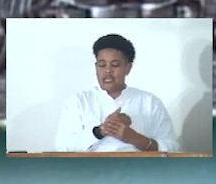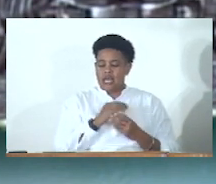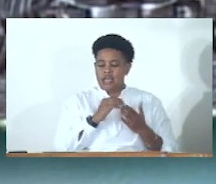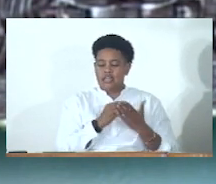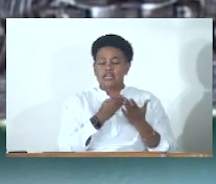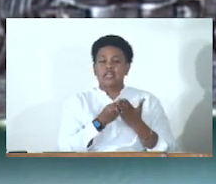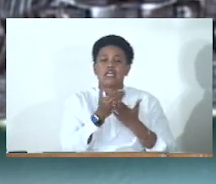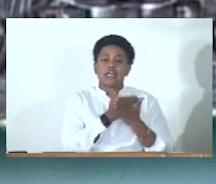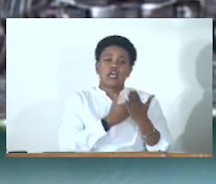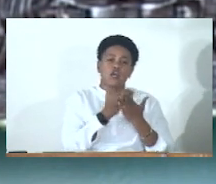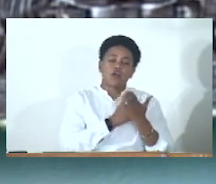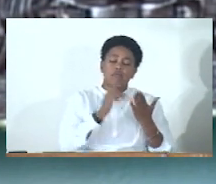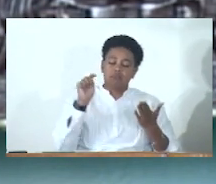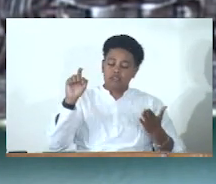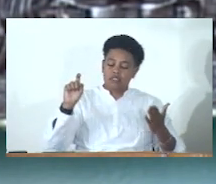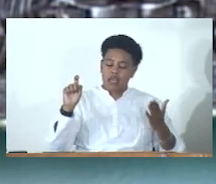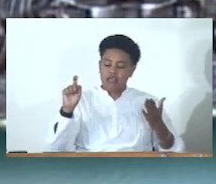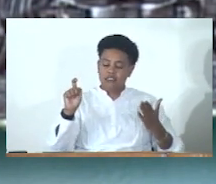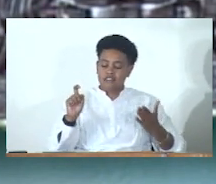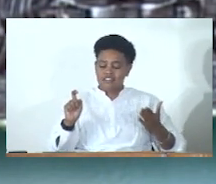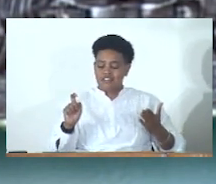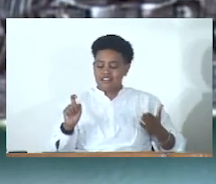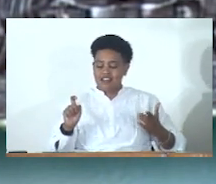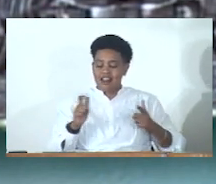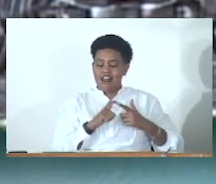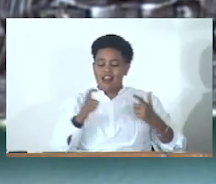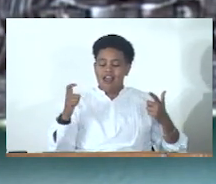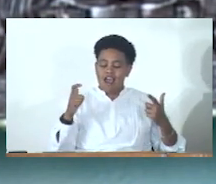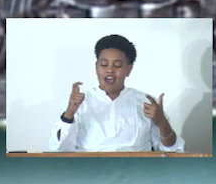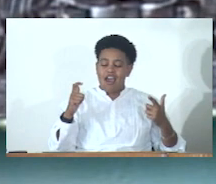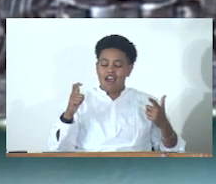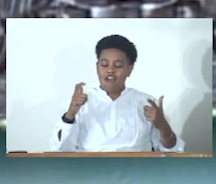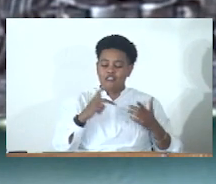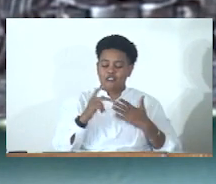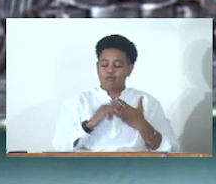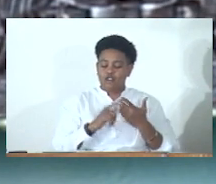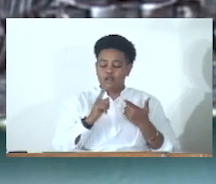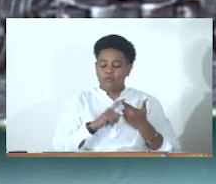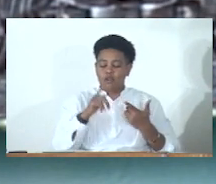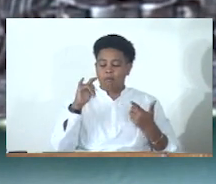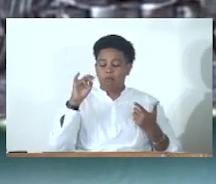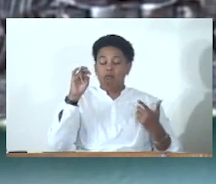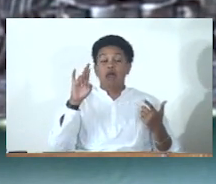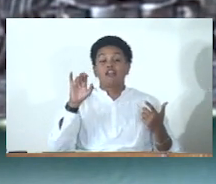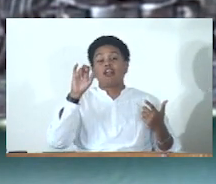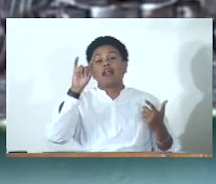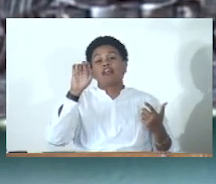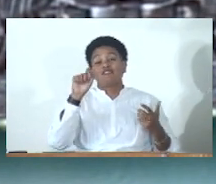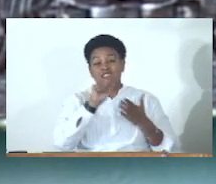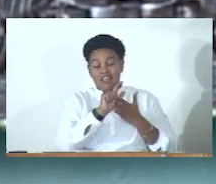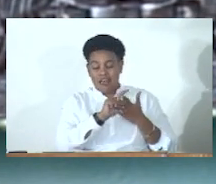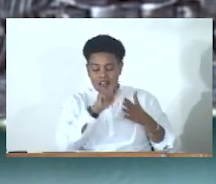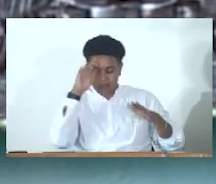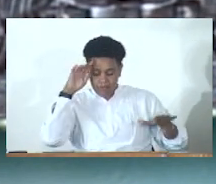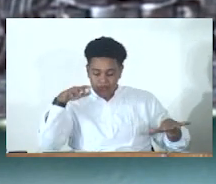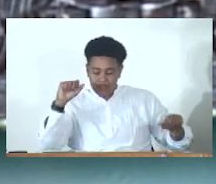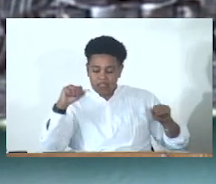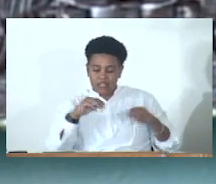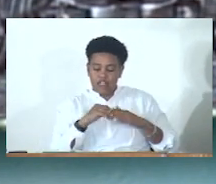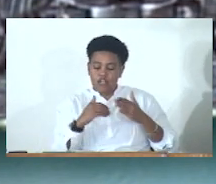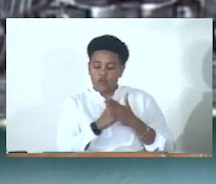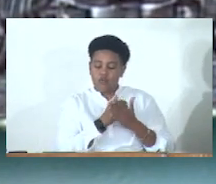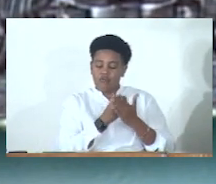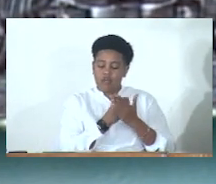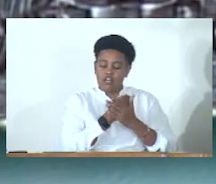Tax Relief Large-Scale Projects and Pioneer Industries Act will be undertaken in the new